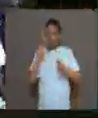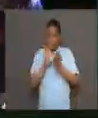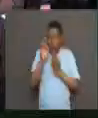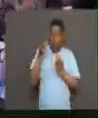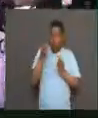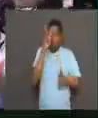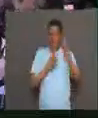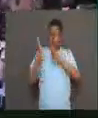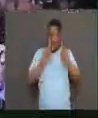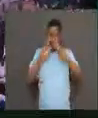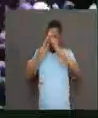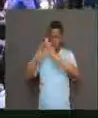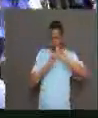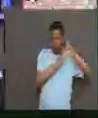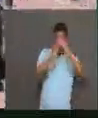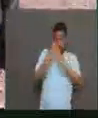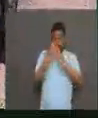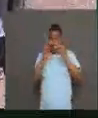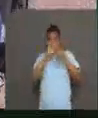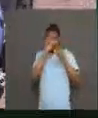in a specific area.